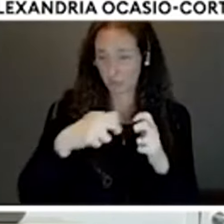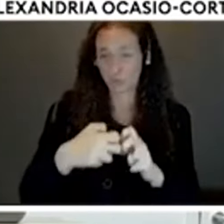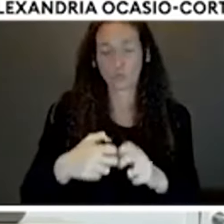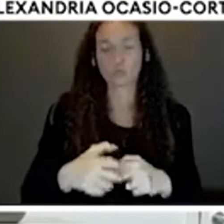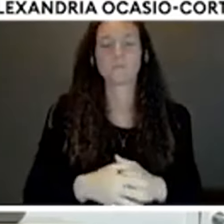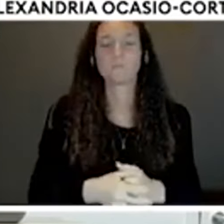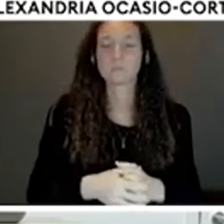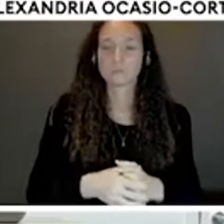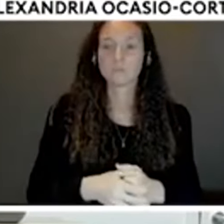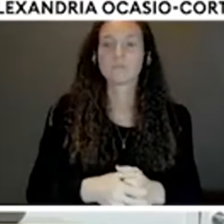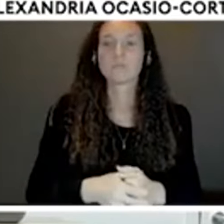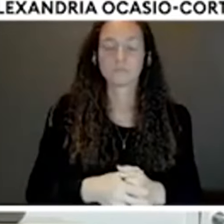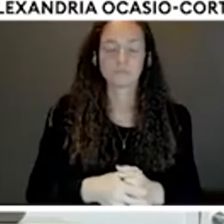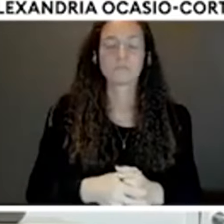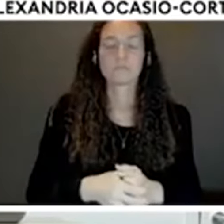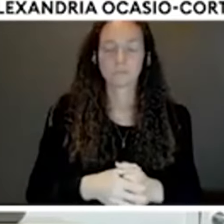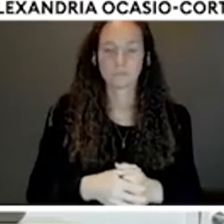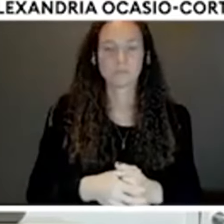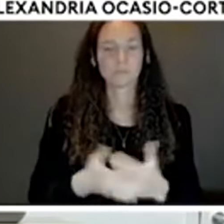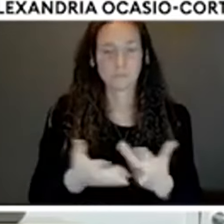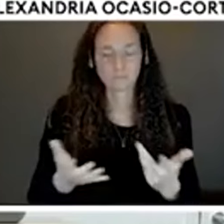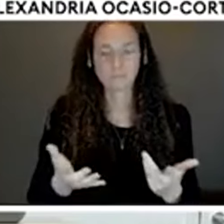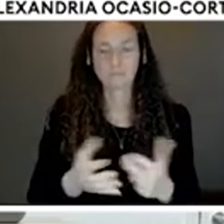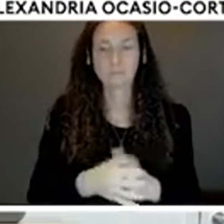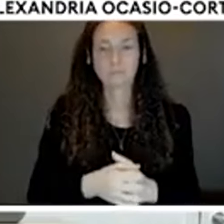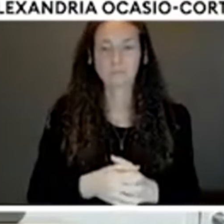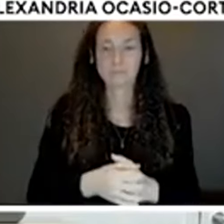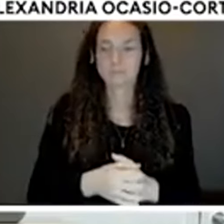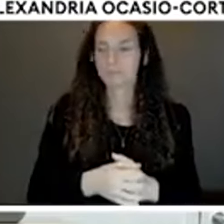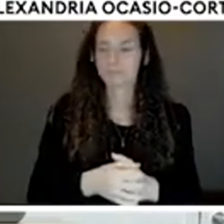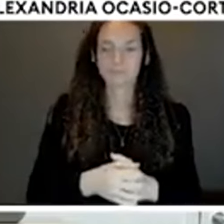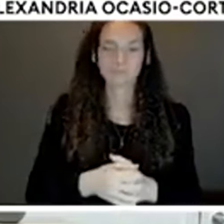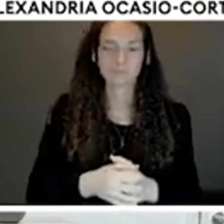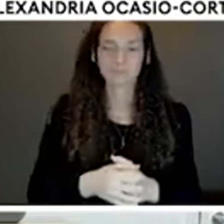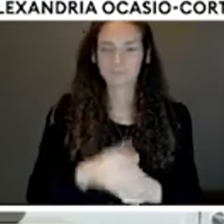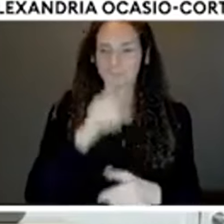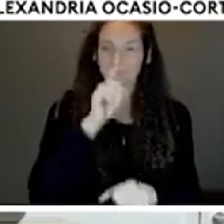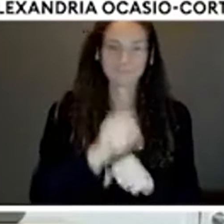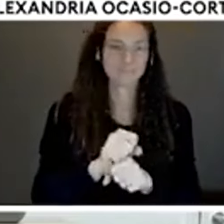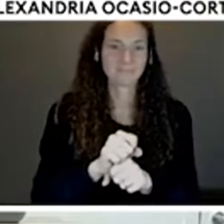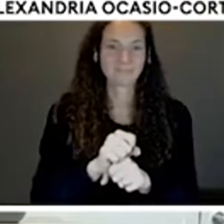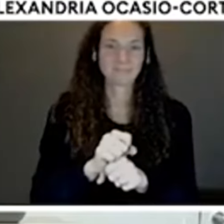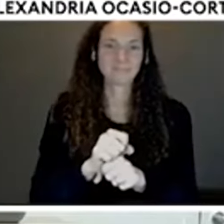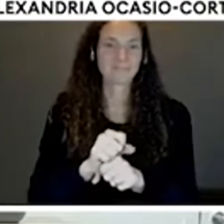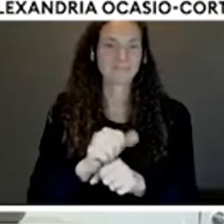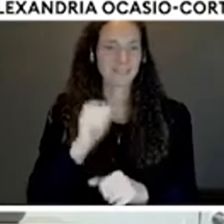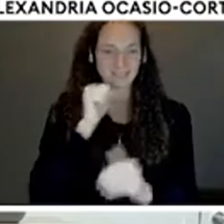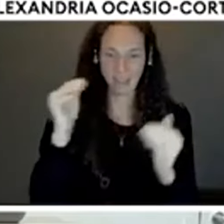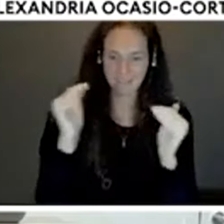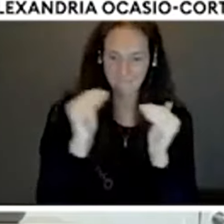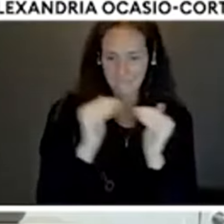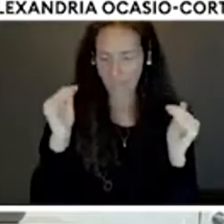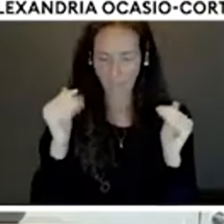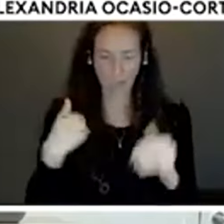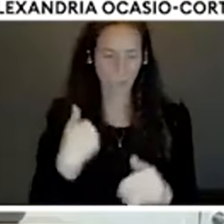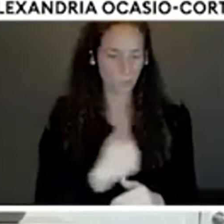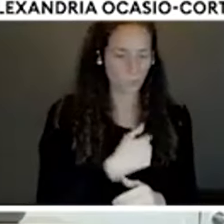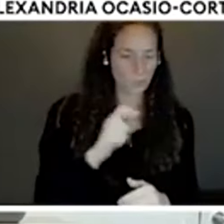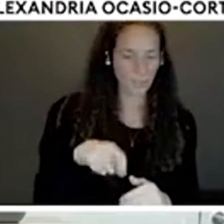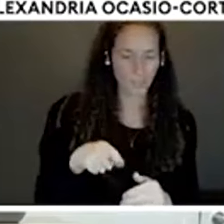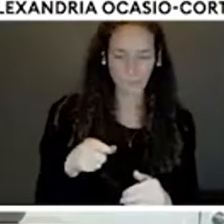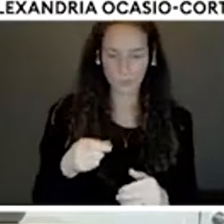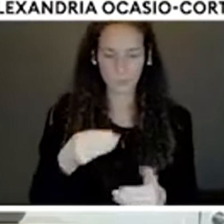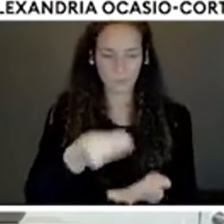really cuts to a lack of fairness in terms of resources and distribution here. We are seeing a